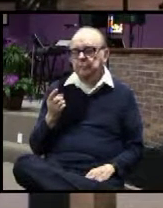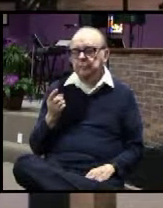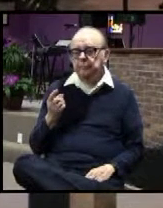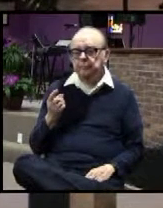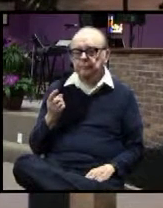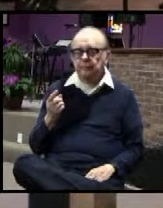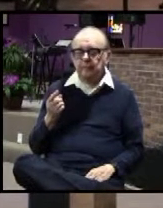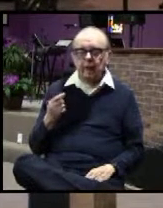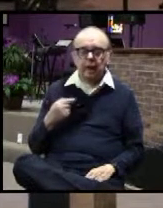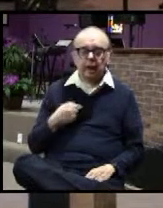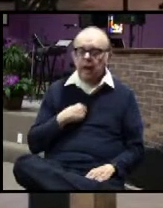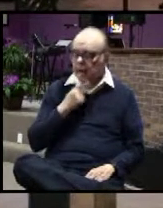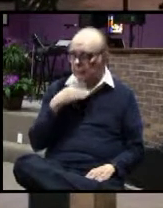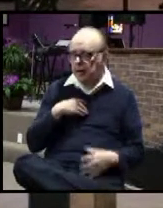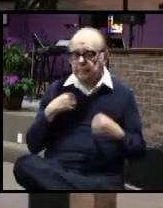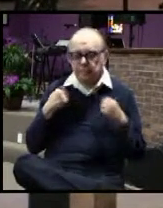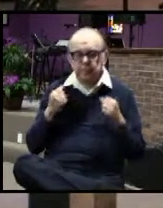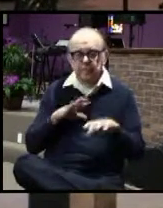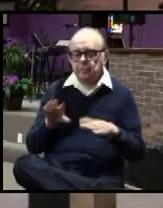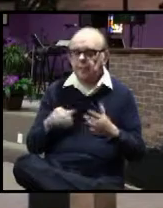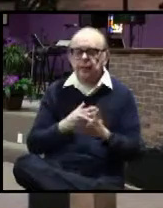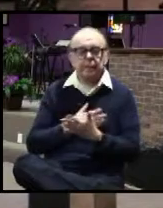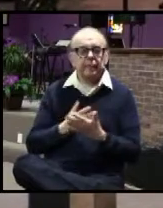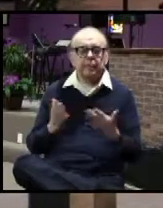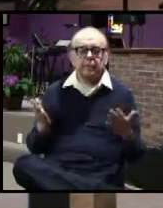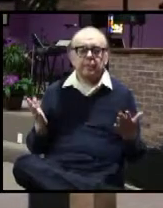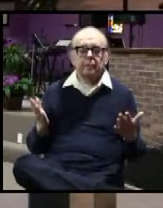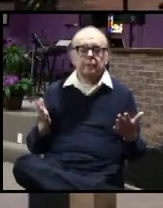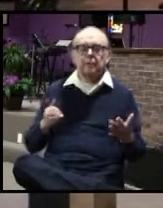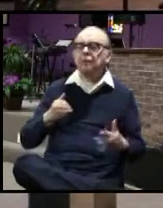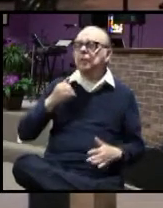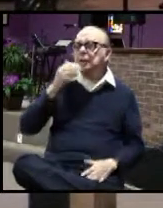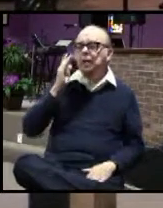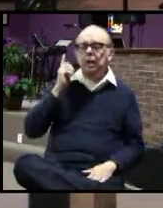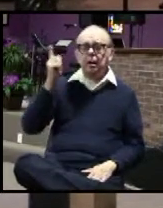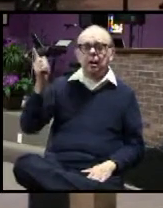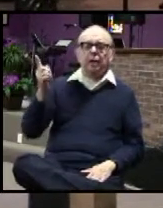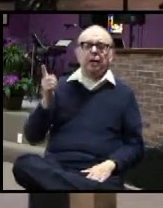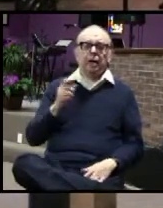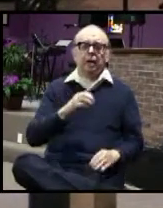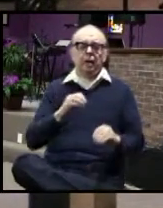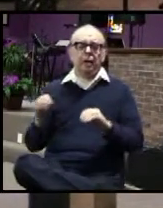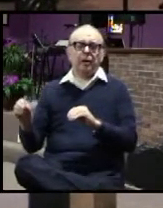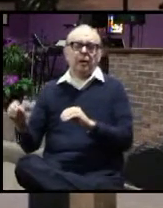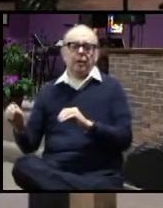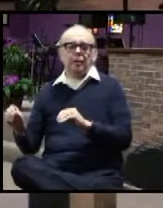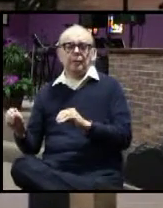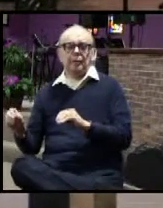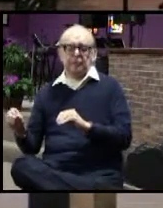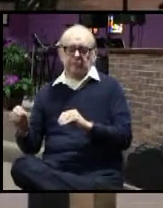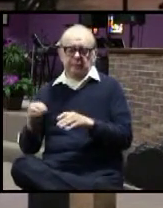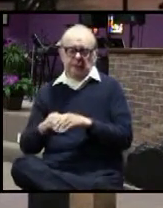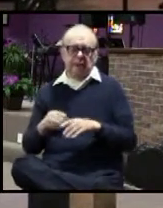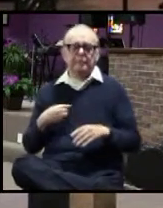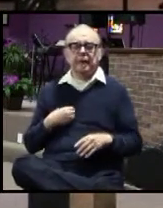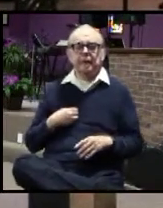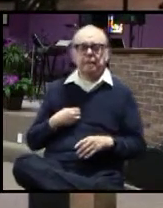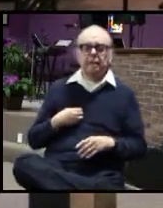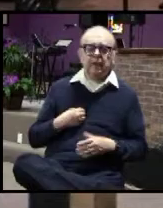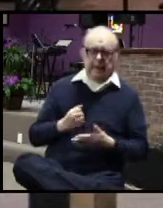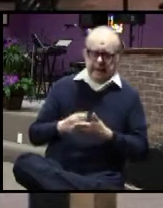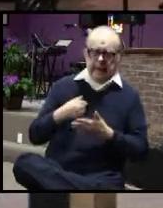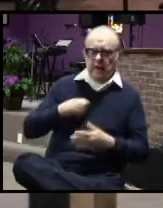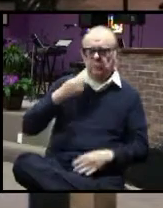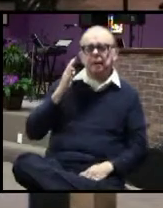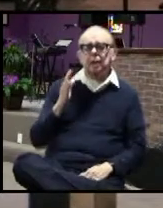I don't have the strength to do any of this. God, will you put something in my vessel? Will you help